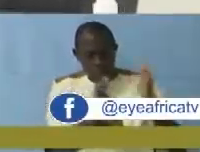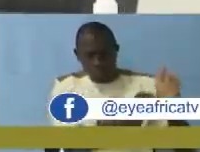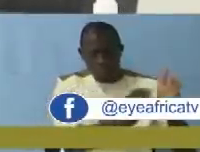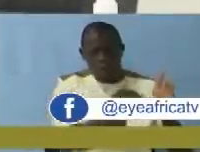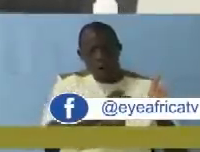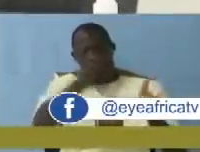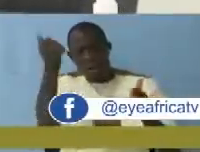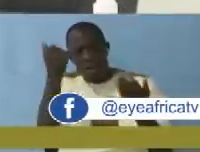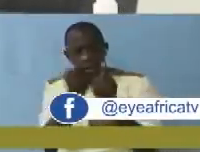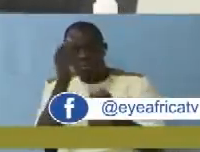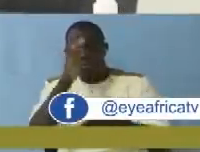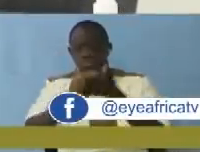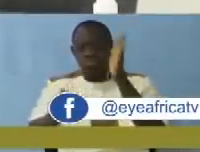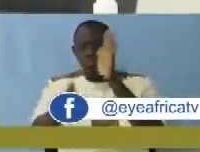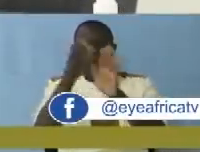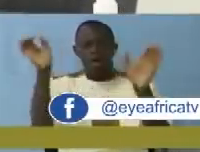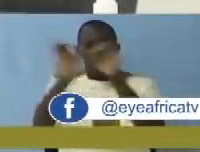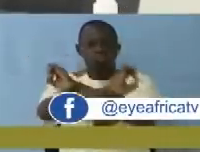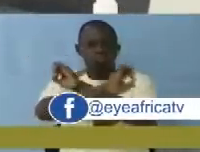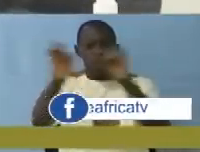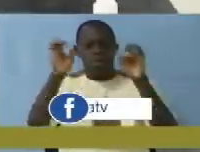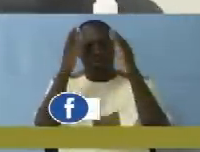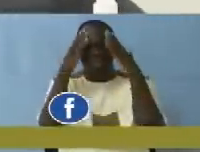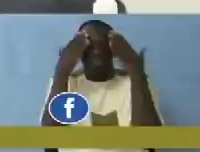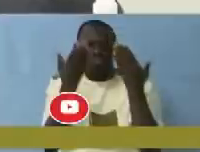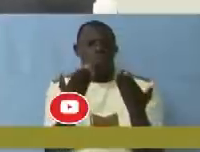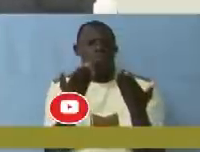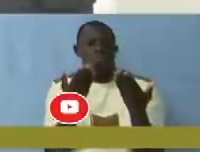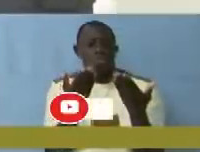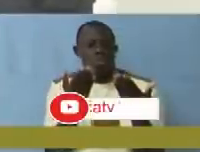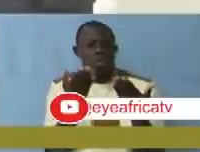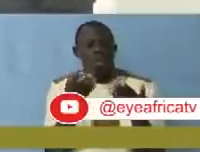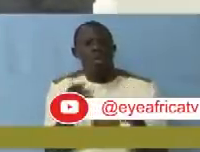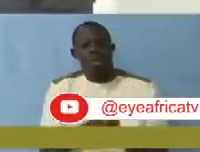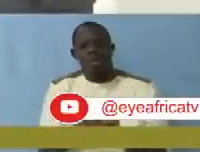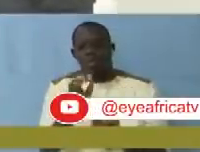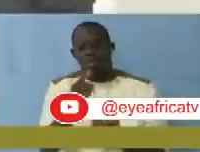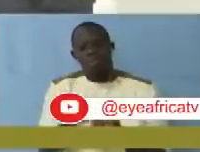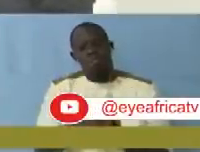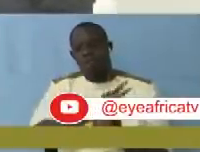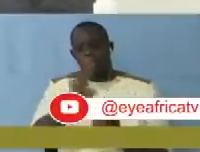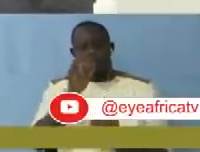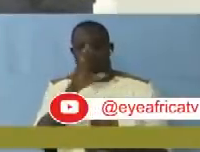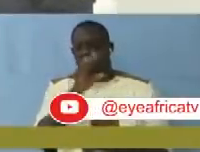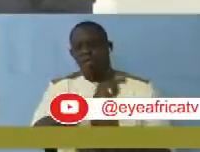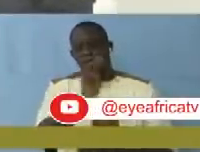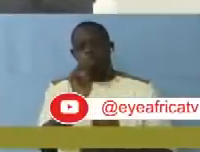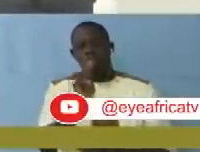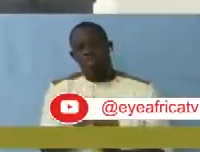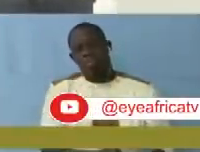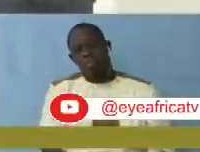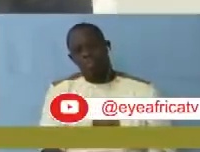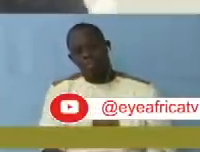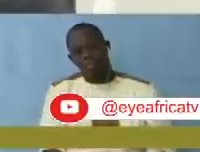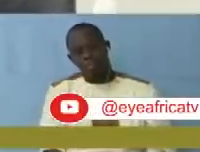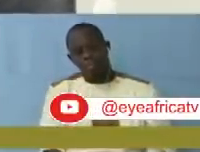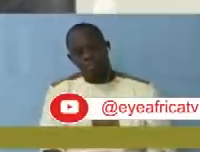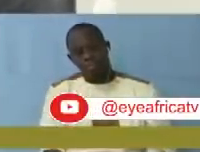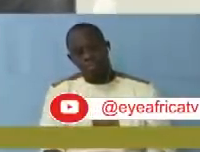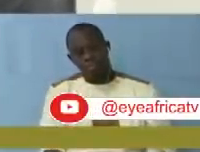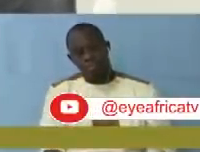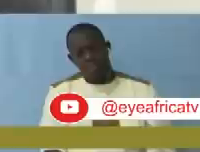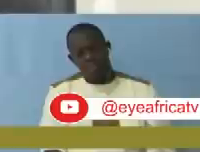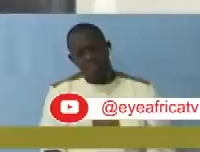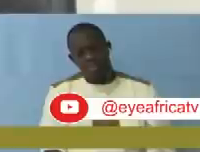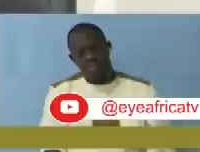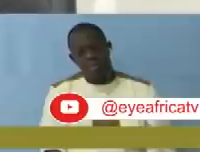ite ko mon fenfen longi. Ani mofo. Ngal ko ibe mutalale. So no mi longi mo kuma no mi long. What was